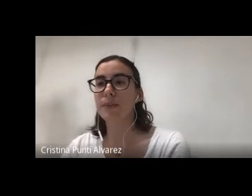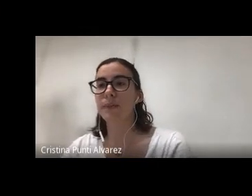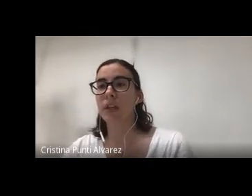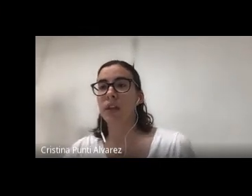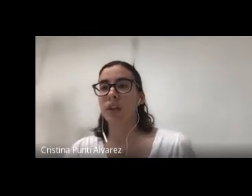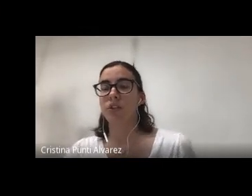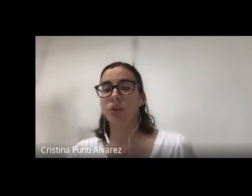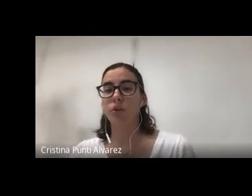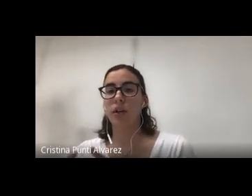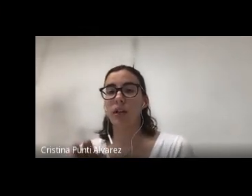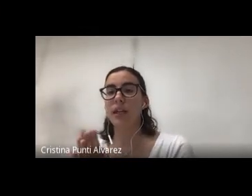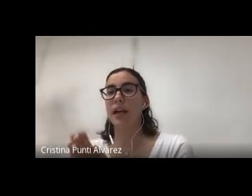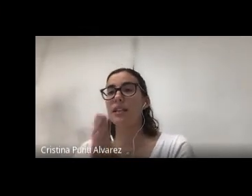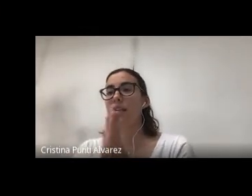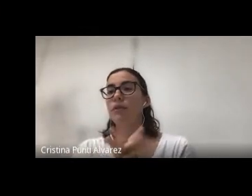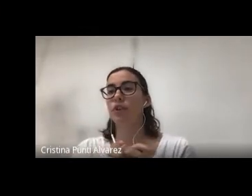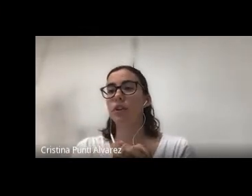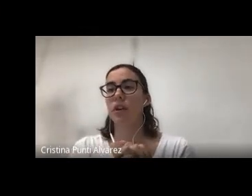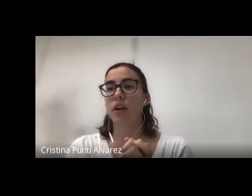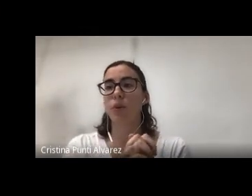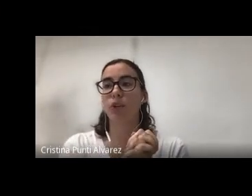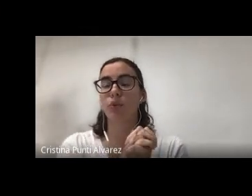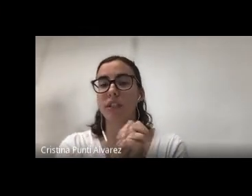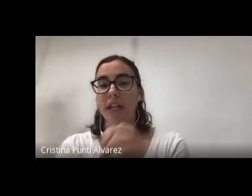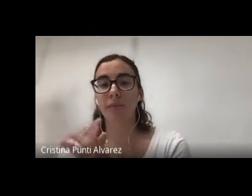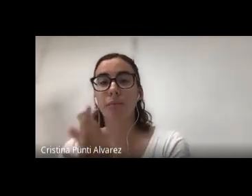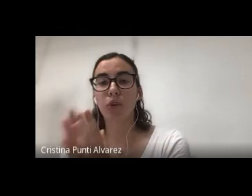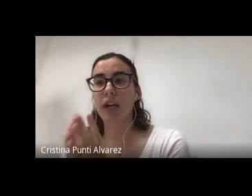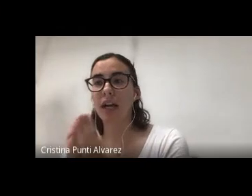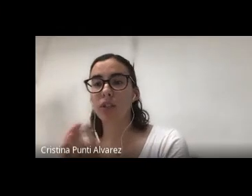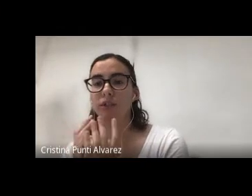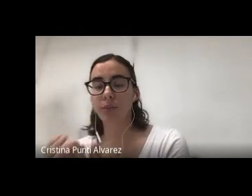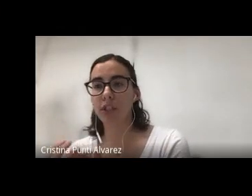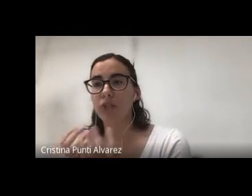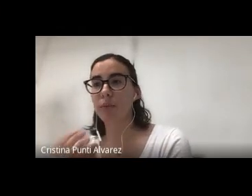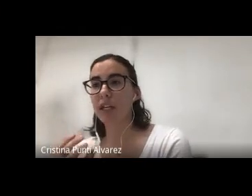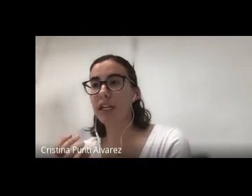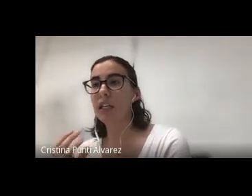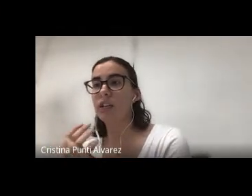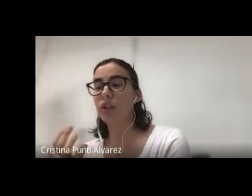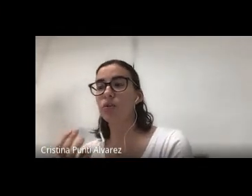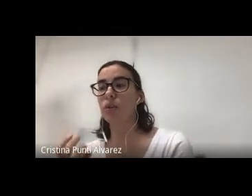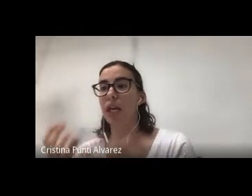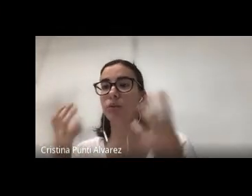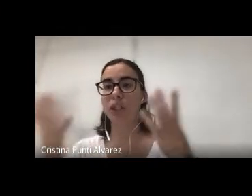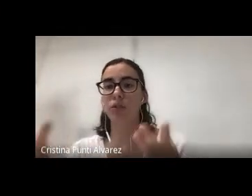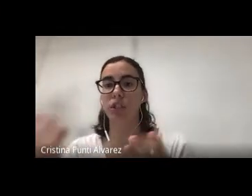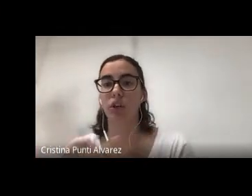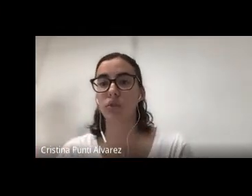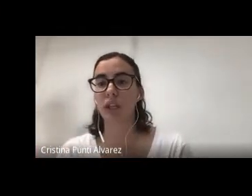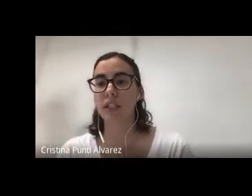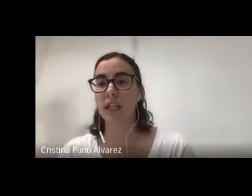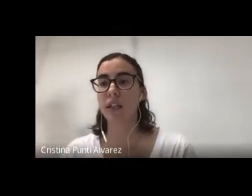account. So yeah, as I said before, we want to extract more accurate information from the hands. And in order to do that, we use